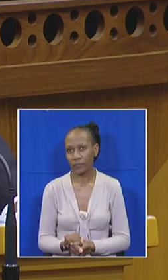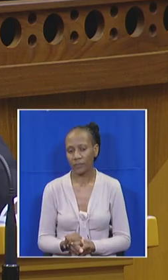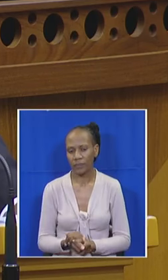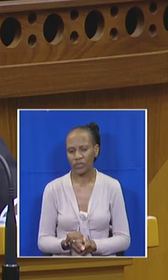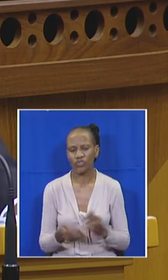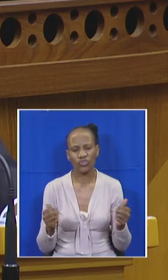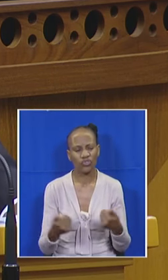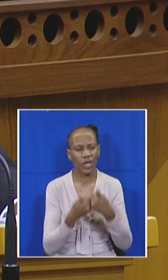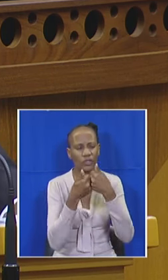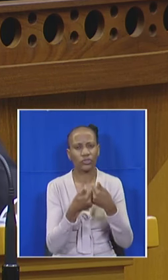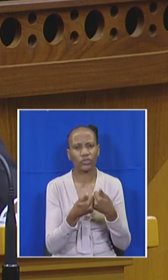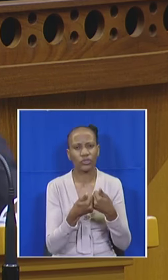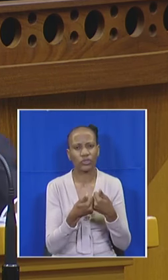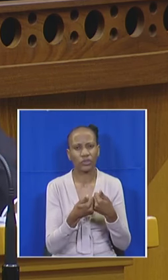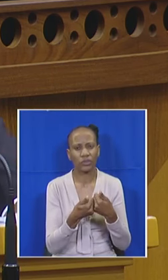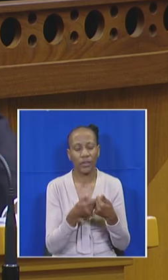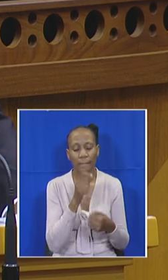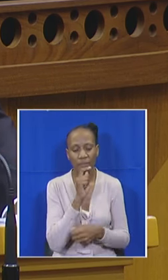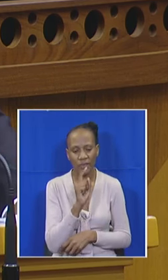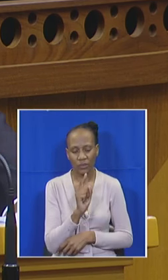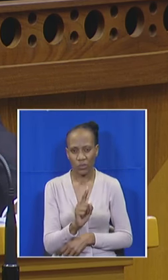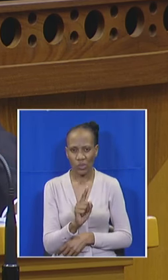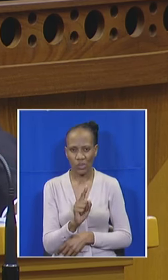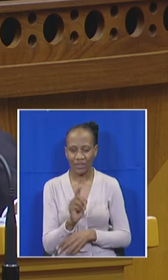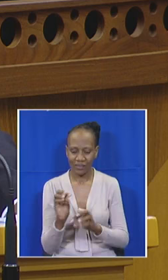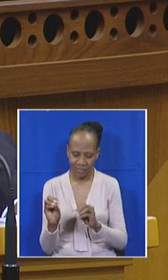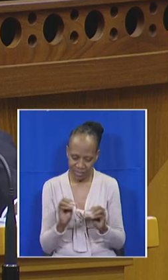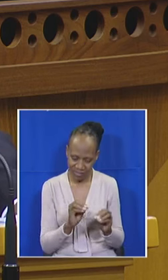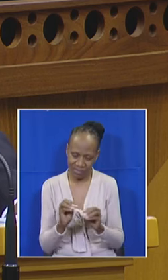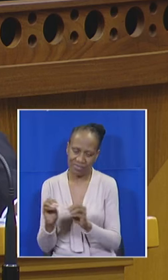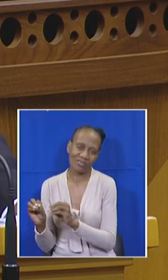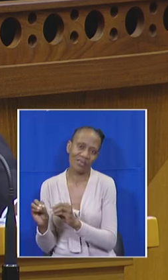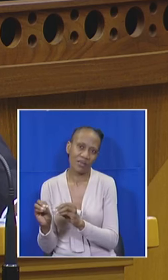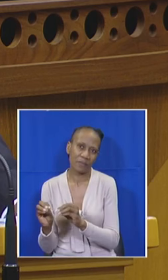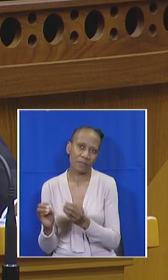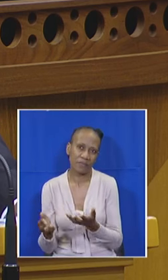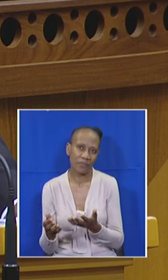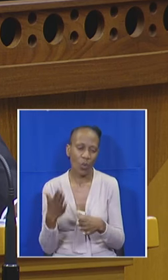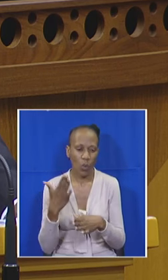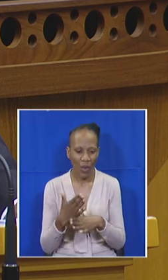Difficulties that have caused delays include work stoppages